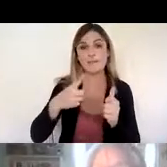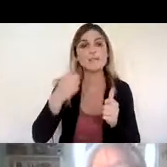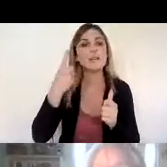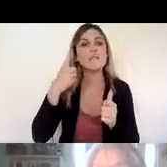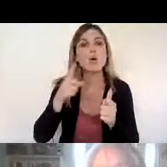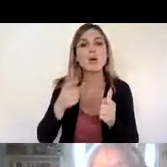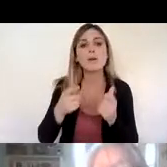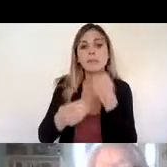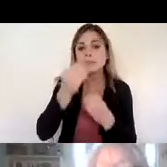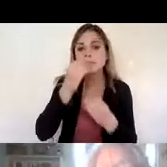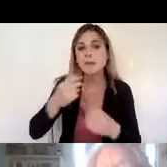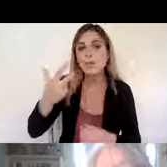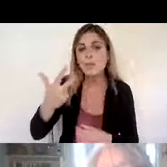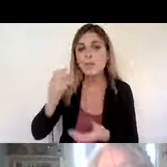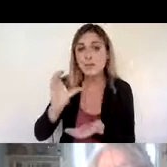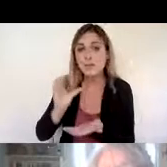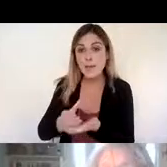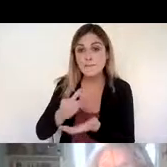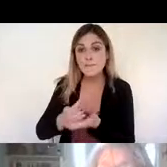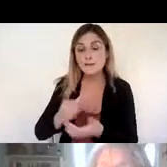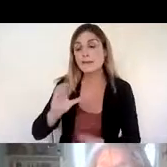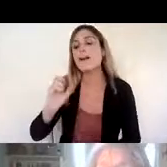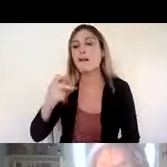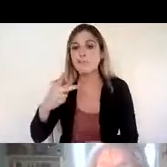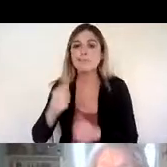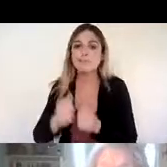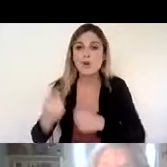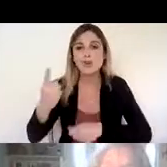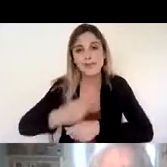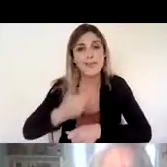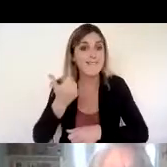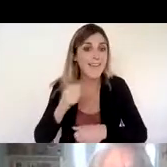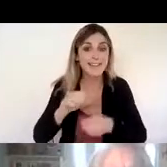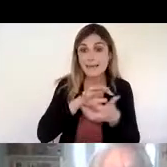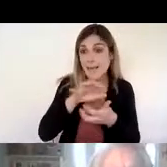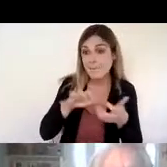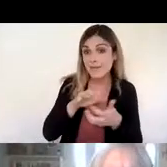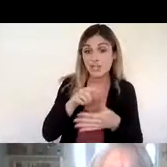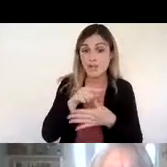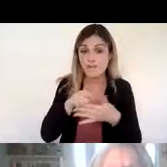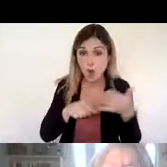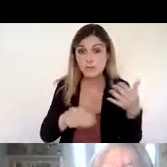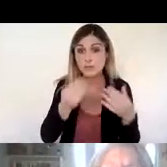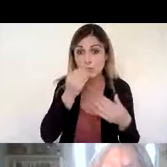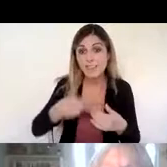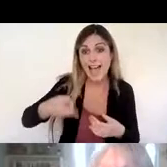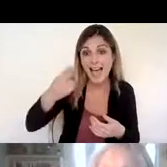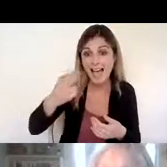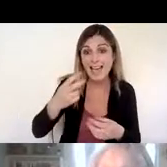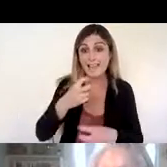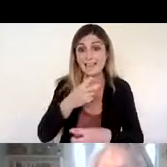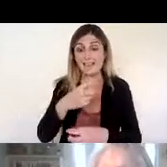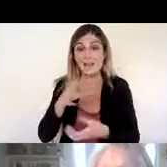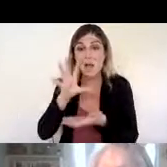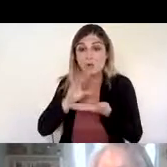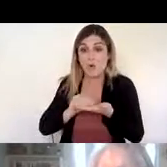3 cups per day of any combination of those foods that I just mentioned that are high in well-absorbed calcium. Cruciferous